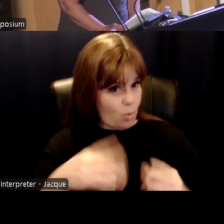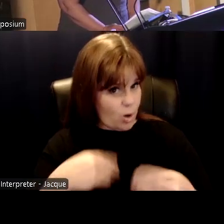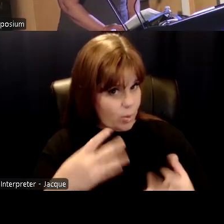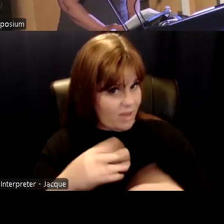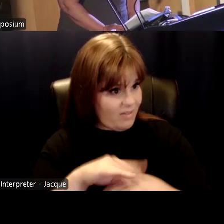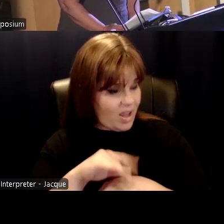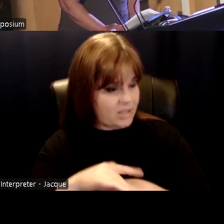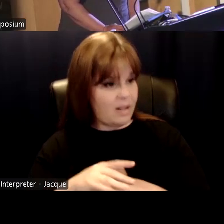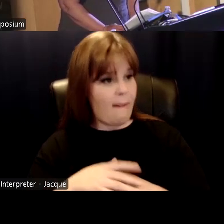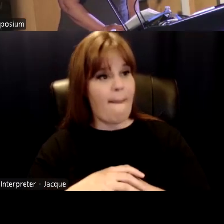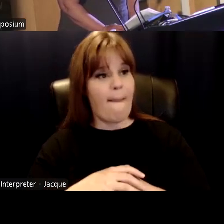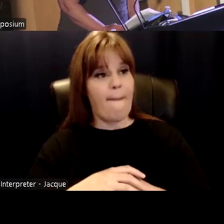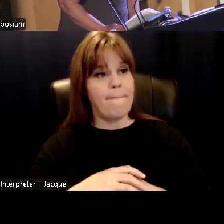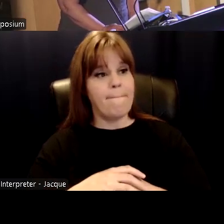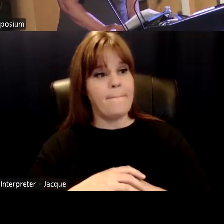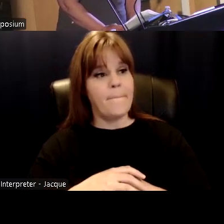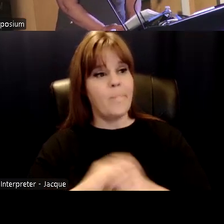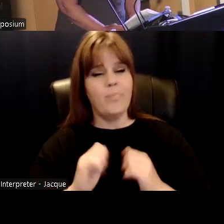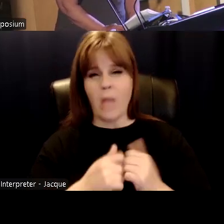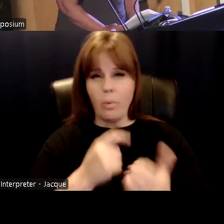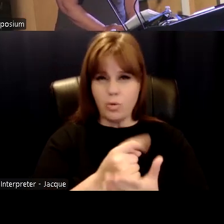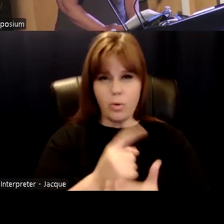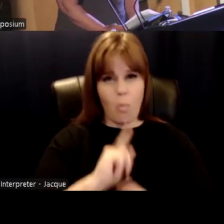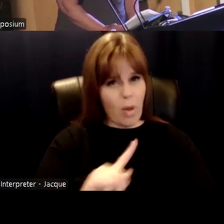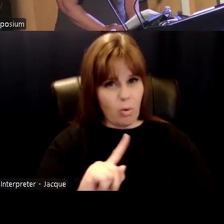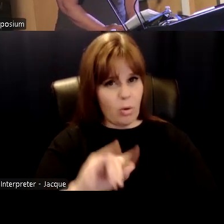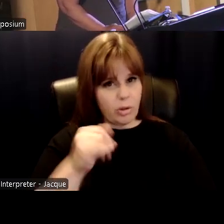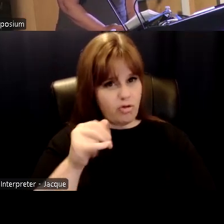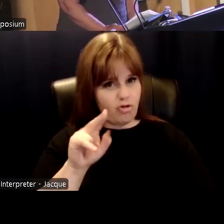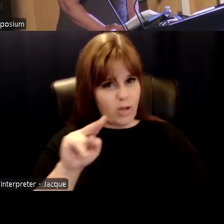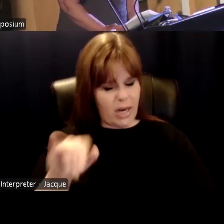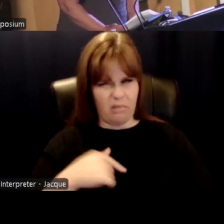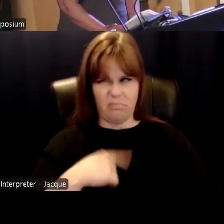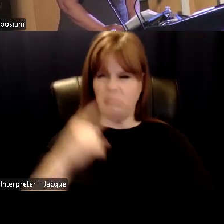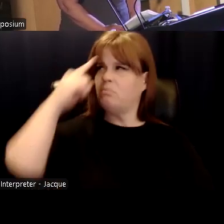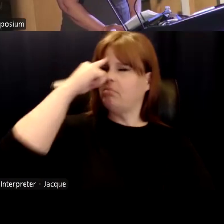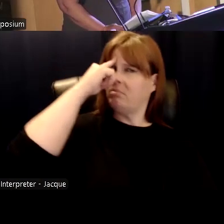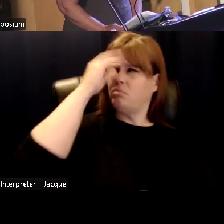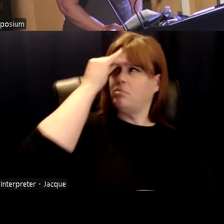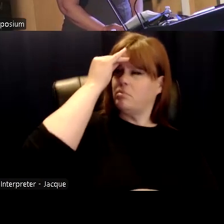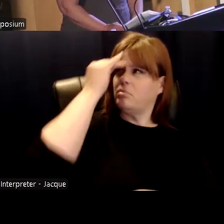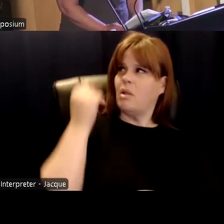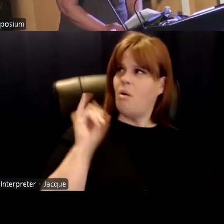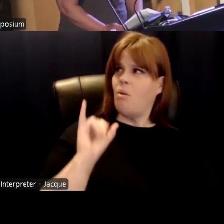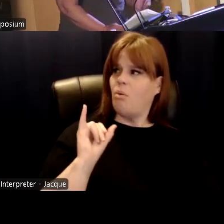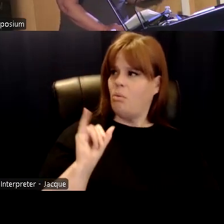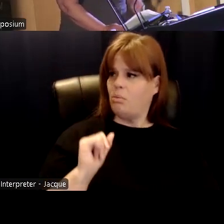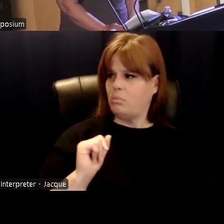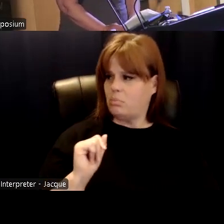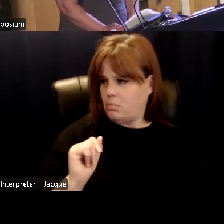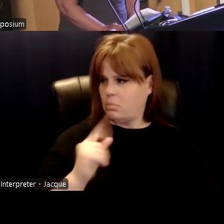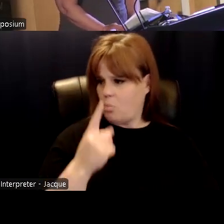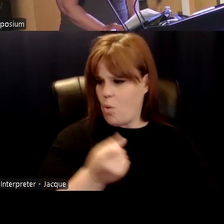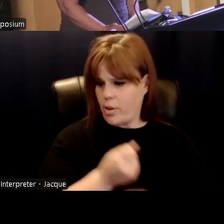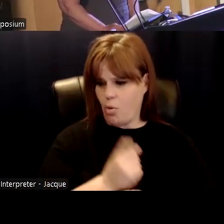advice? How would you treat 1-year-old Jenny? And I had to think about it. And I realized, 1-year-old